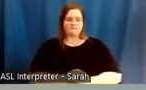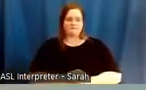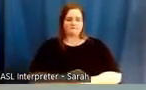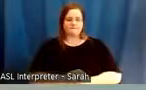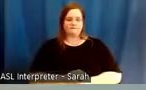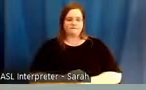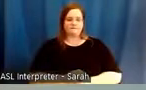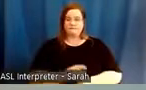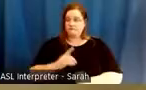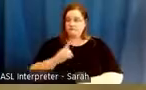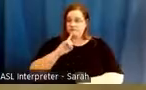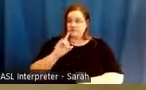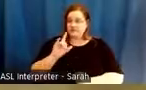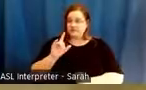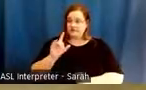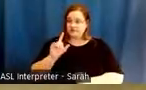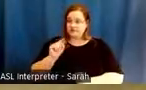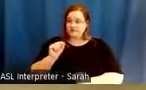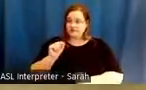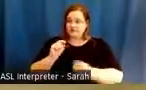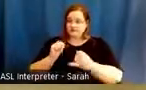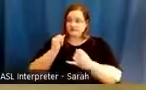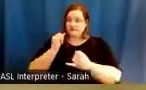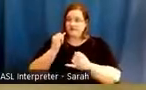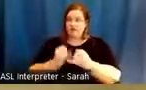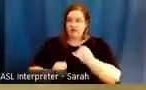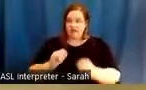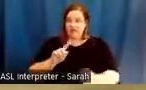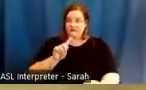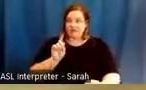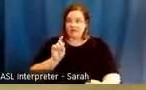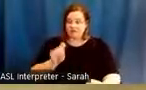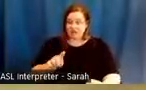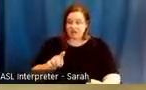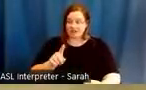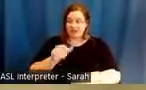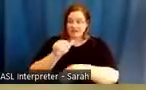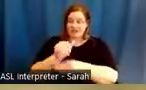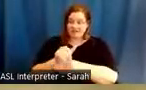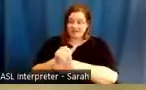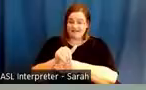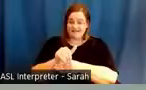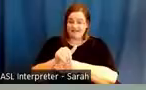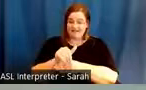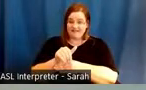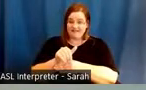Is it that the last question of the night?